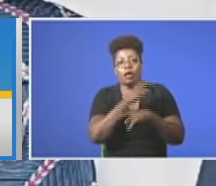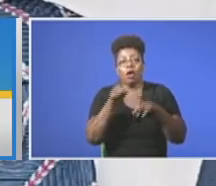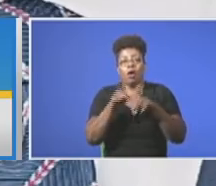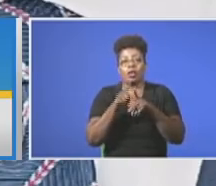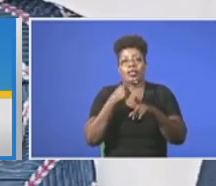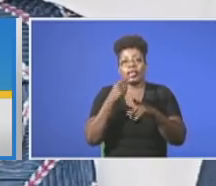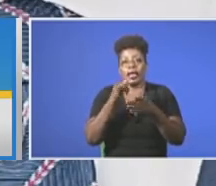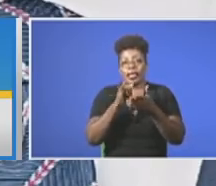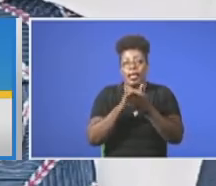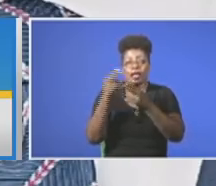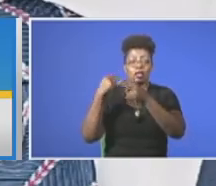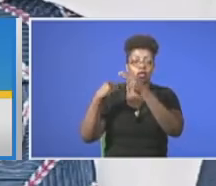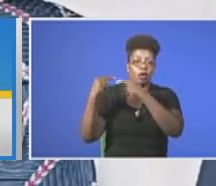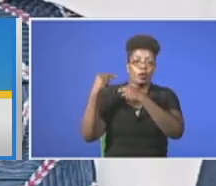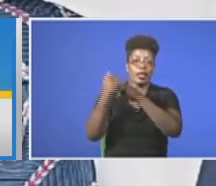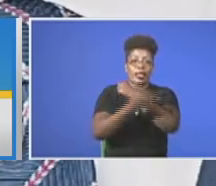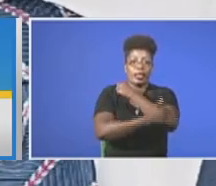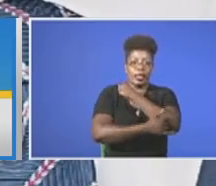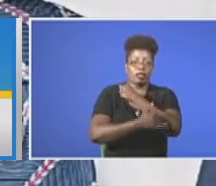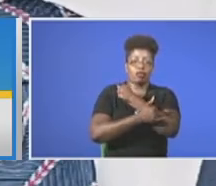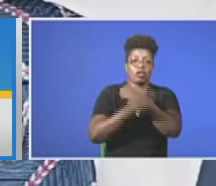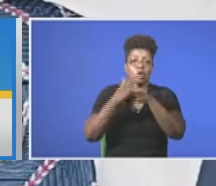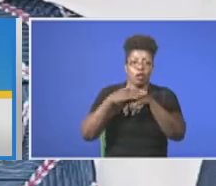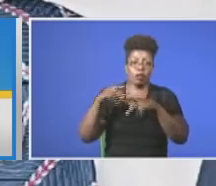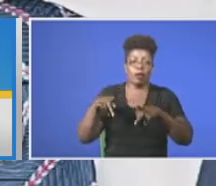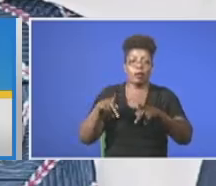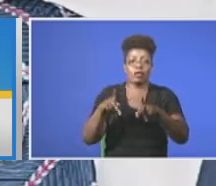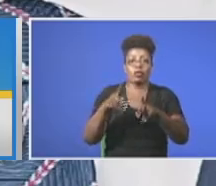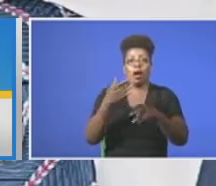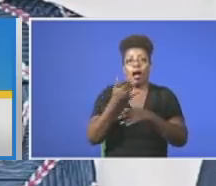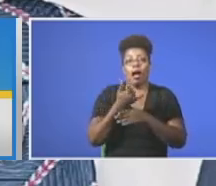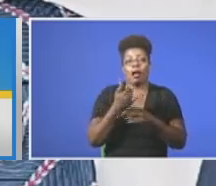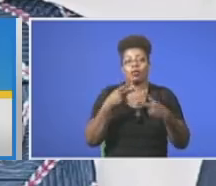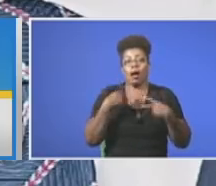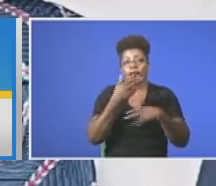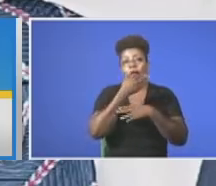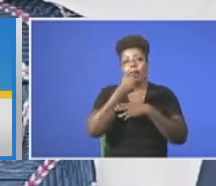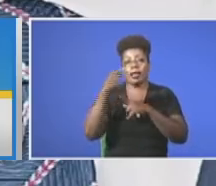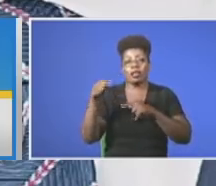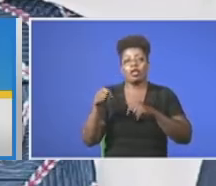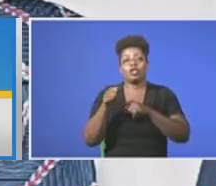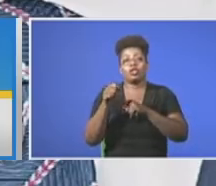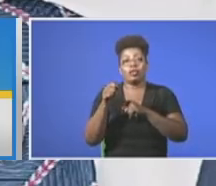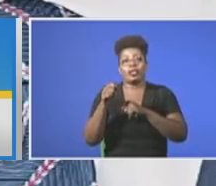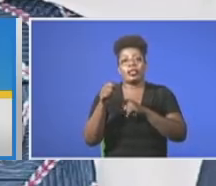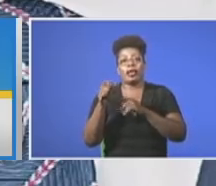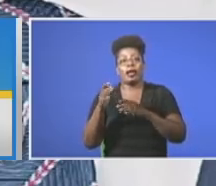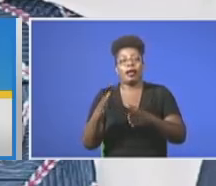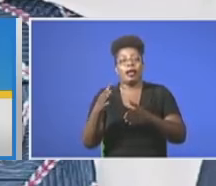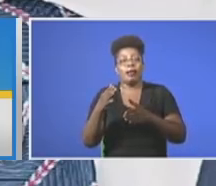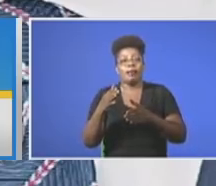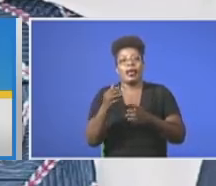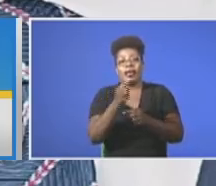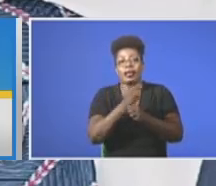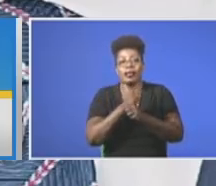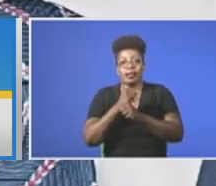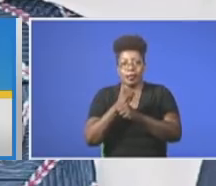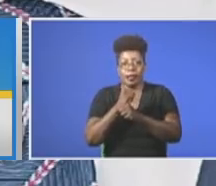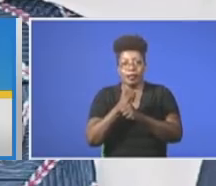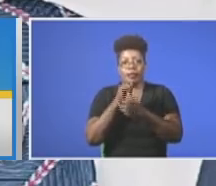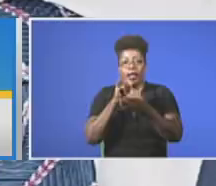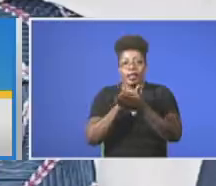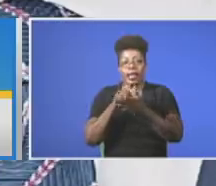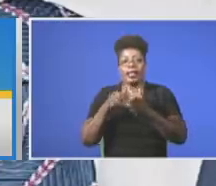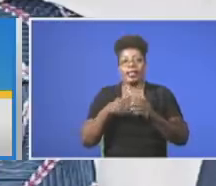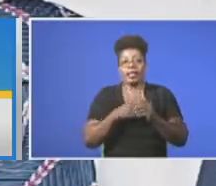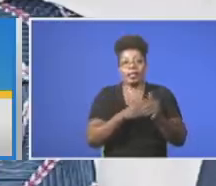that historically, the country is on track to have the best tourism year ever in the Bahamas, as a steady increase in tourism leads to more jobs for